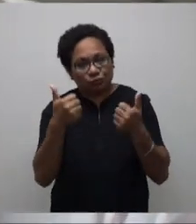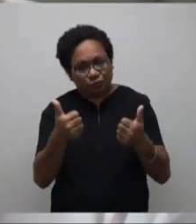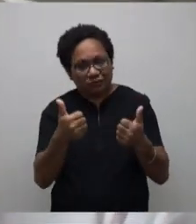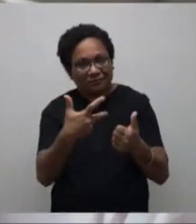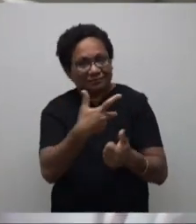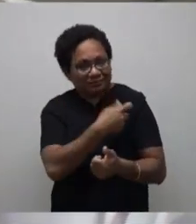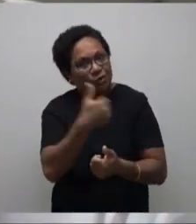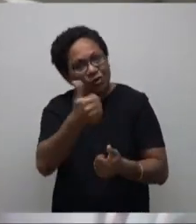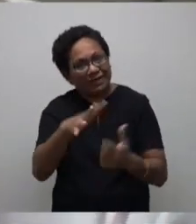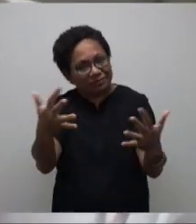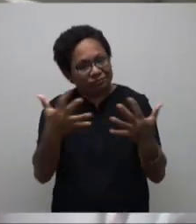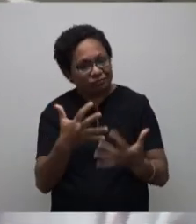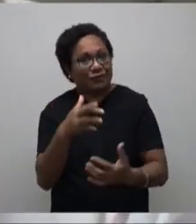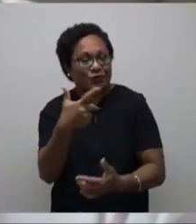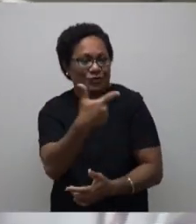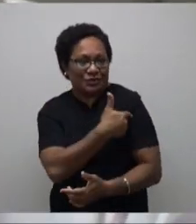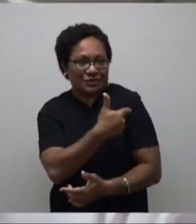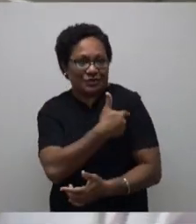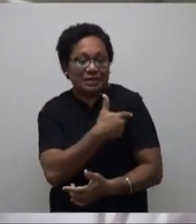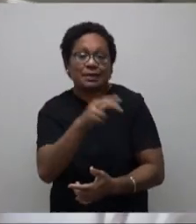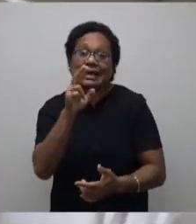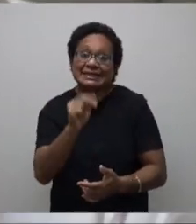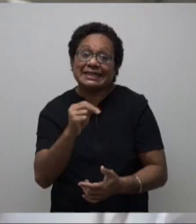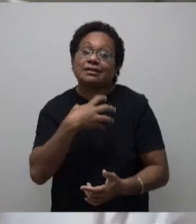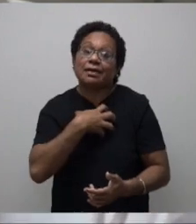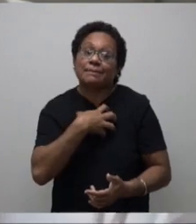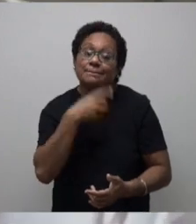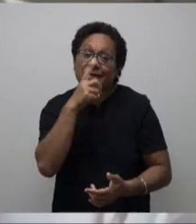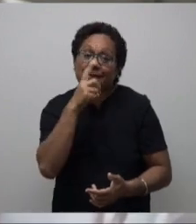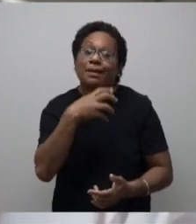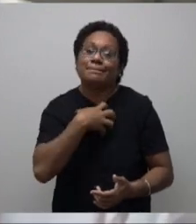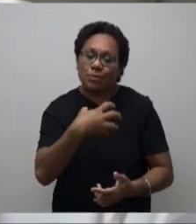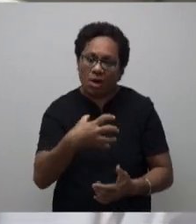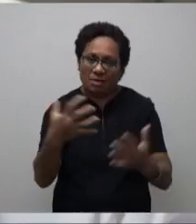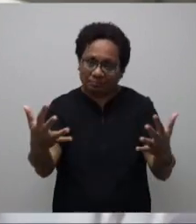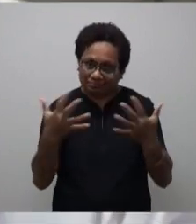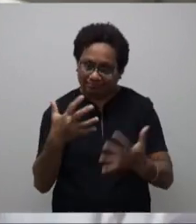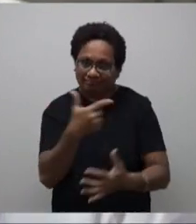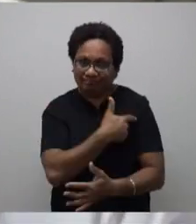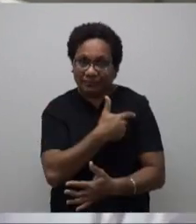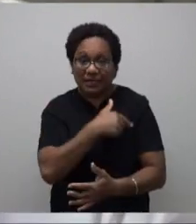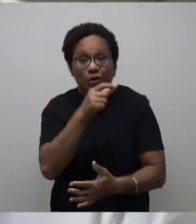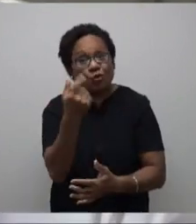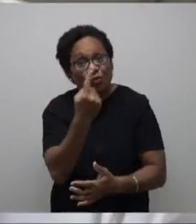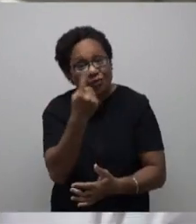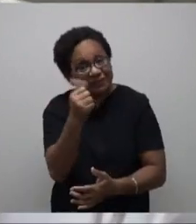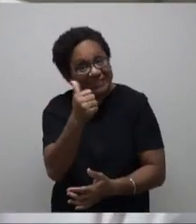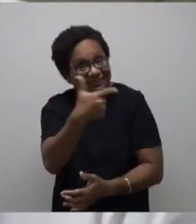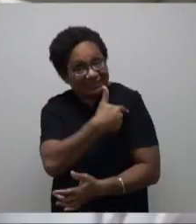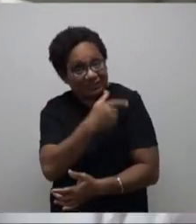more. And we need everyone who has received one dose to receive the second dose when it is due.